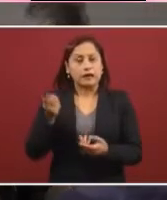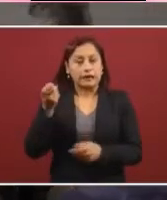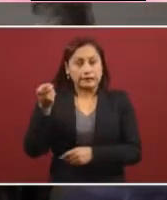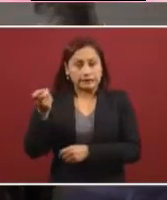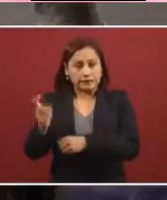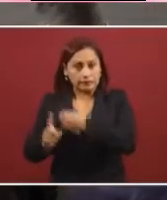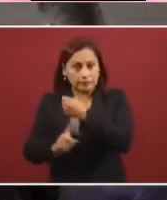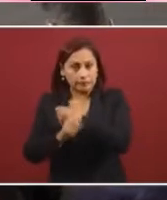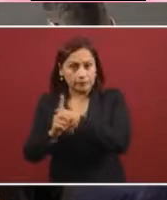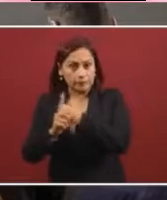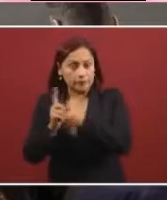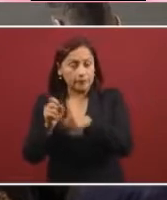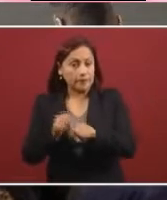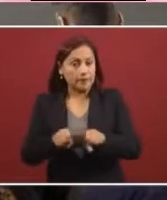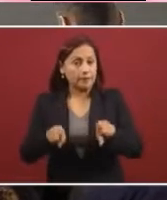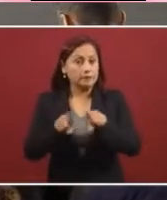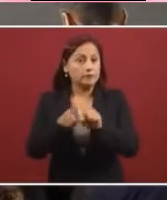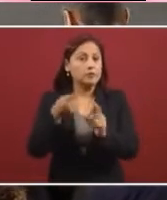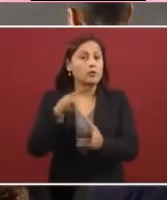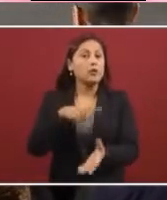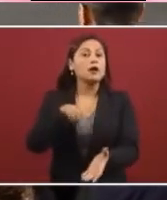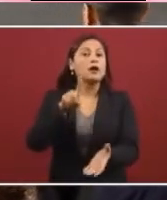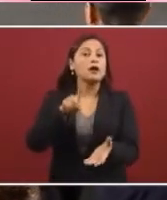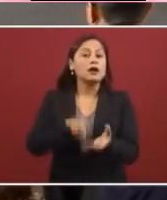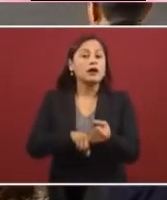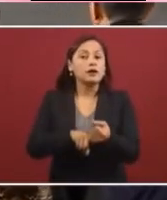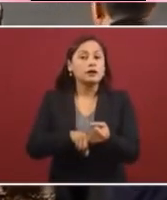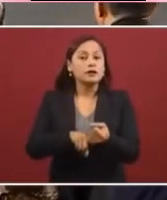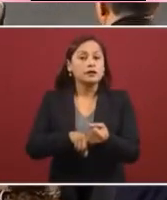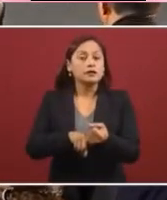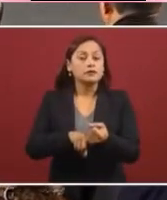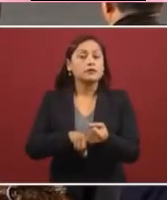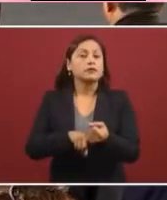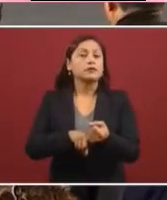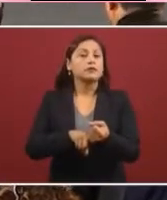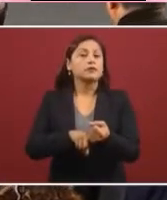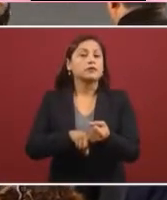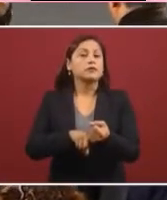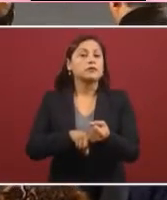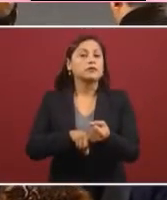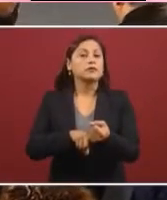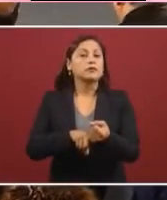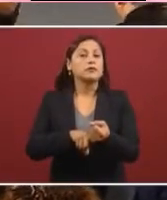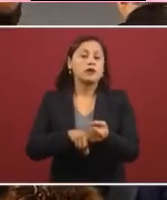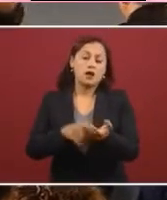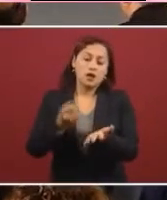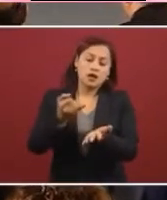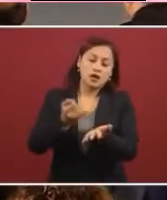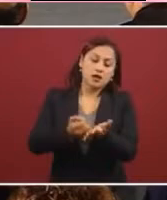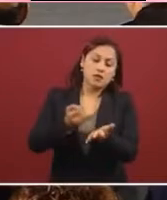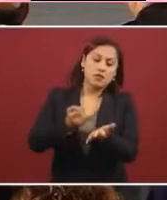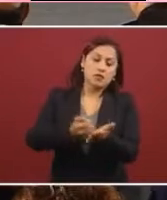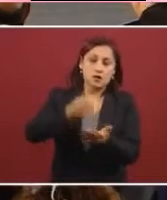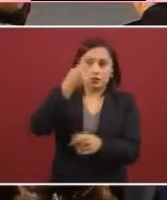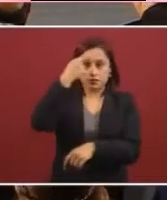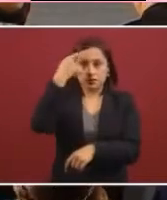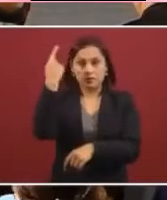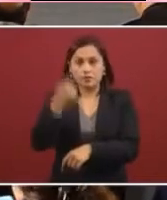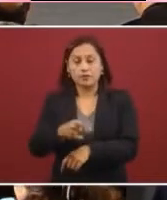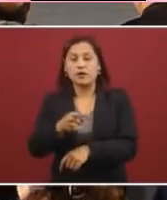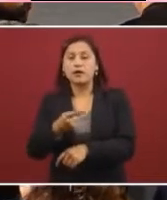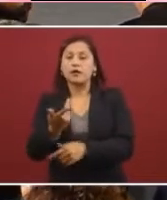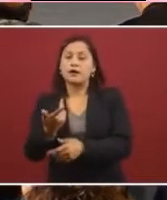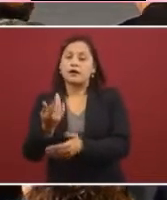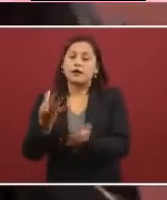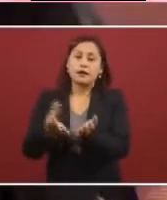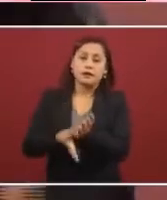resolution sobre quitar aranceles of removing for steel